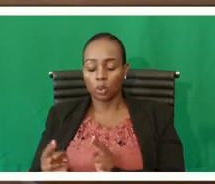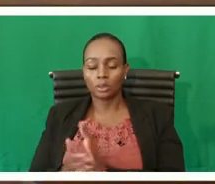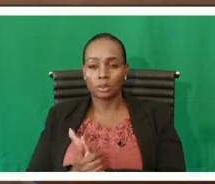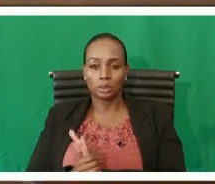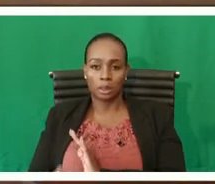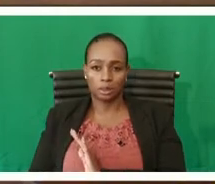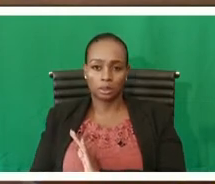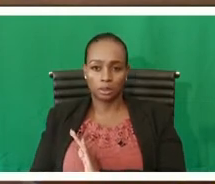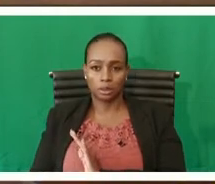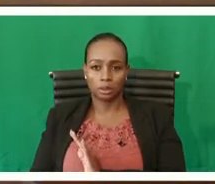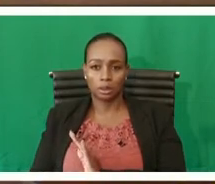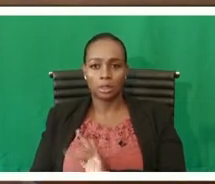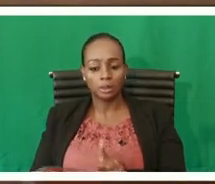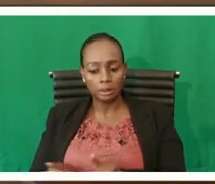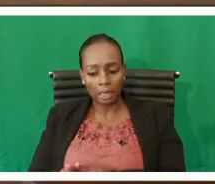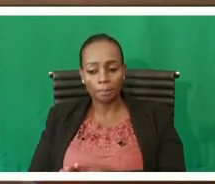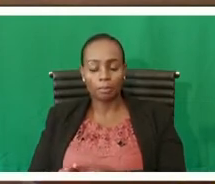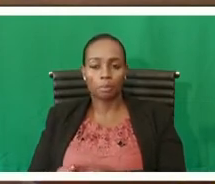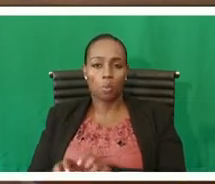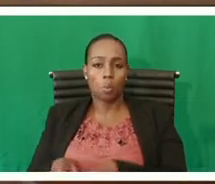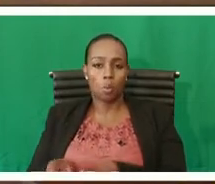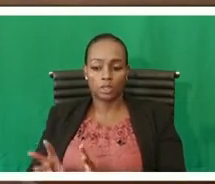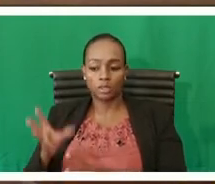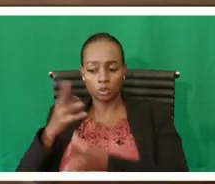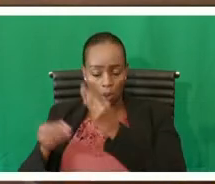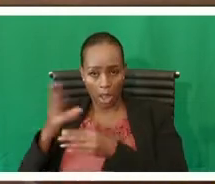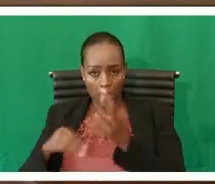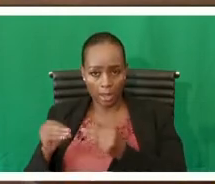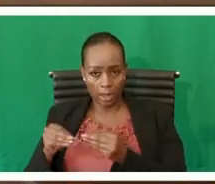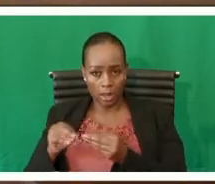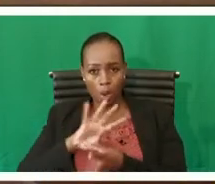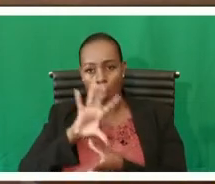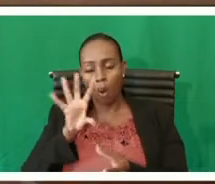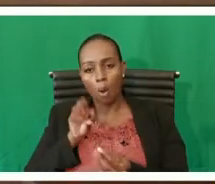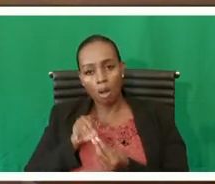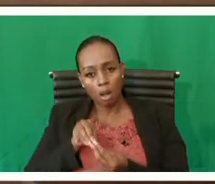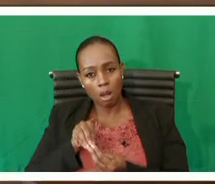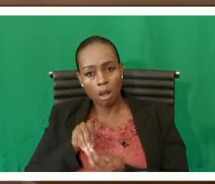work integrated learning methods. In total,